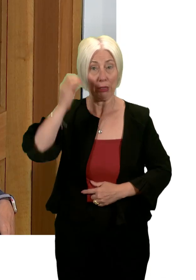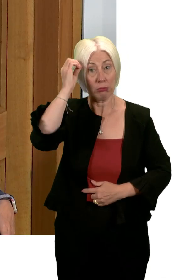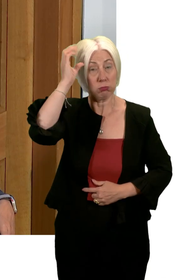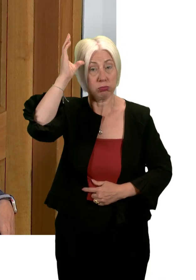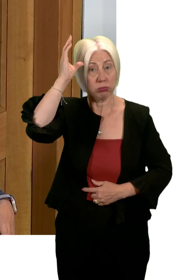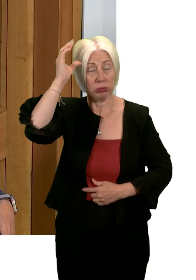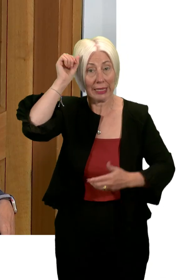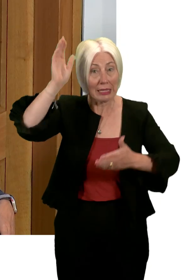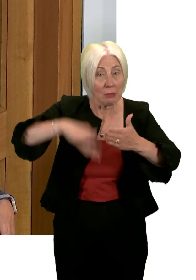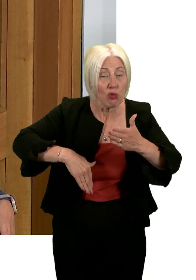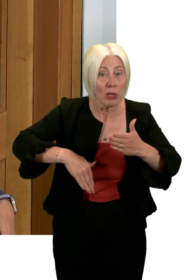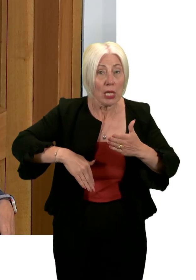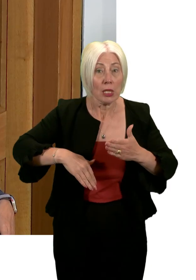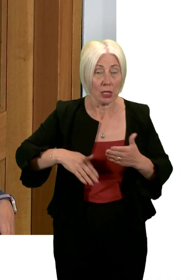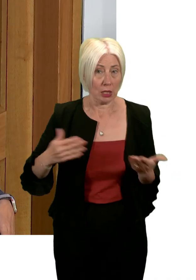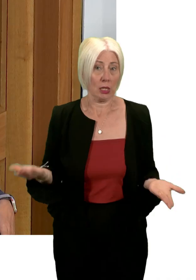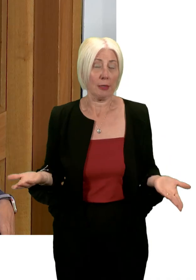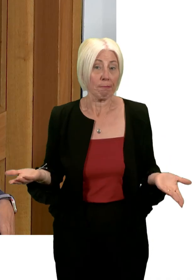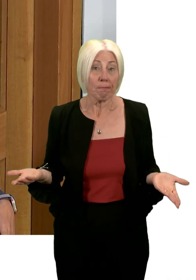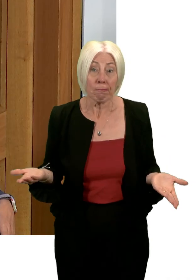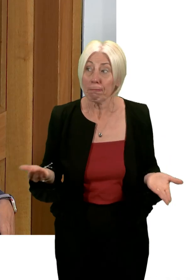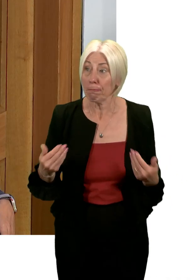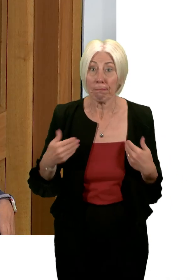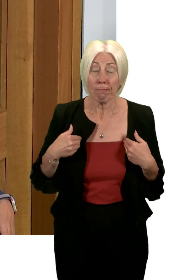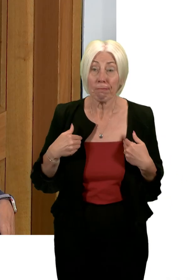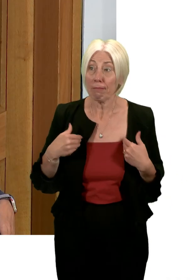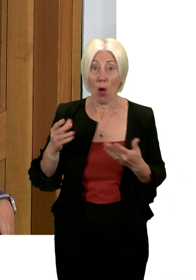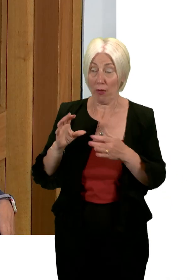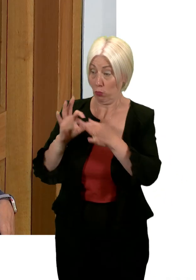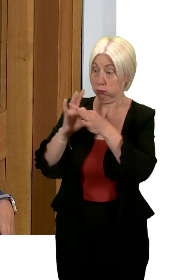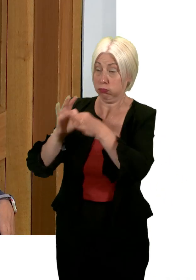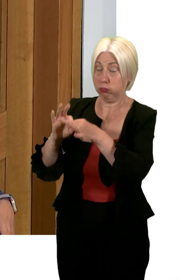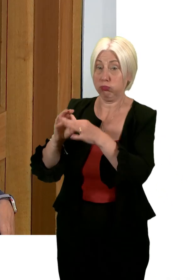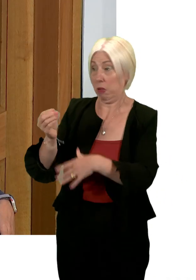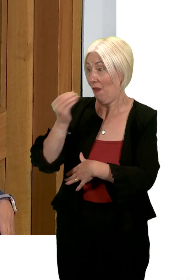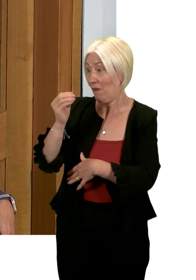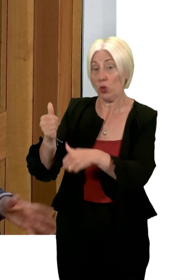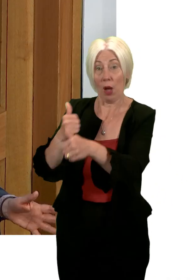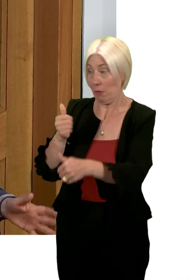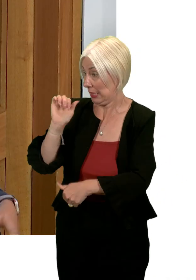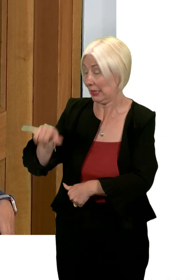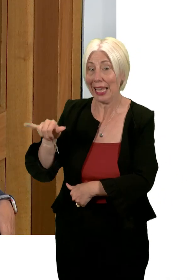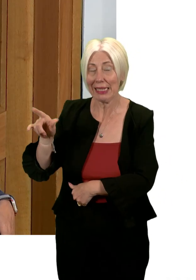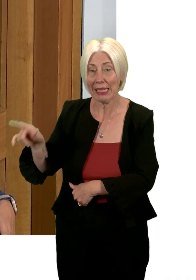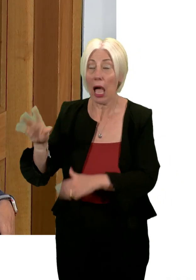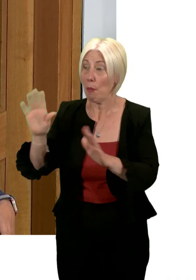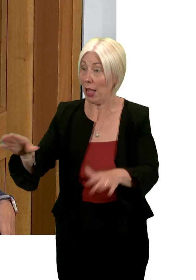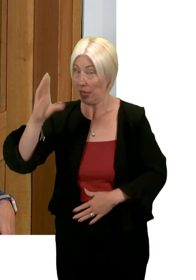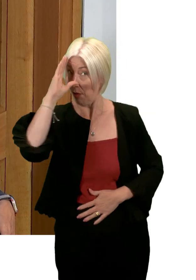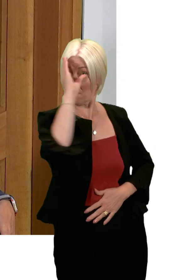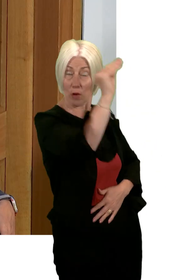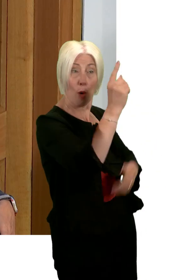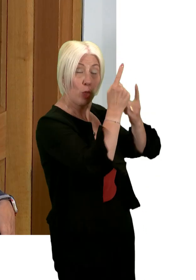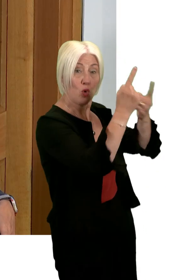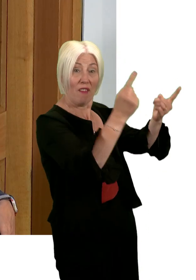expertise and experience, then, you know, I am working with food companies. But yes, that's freely